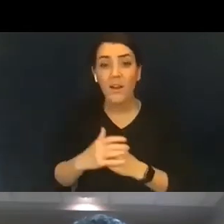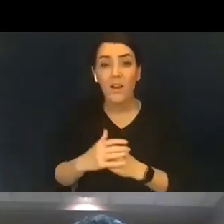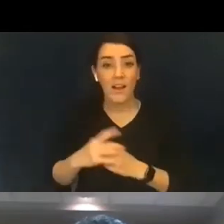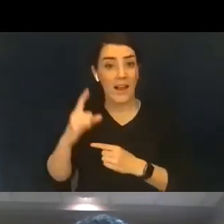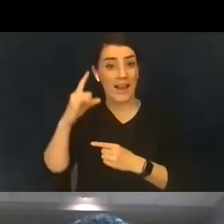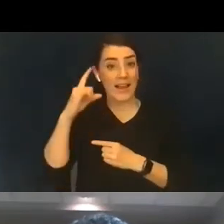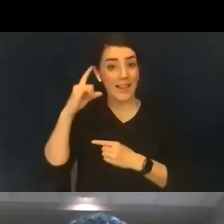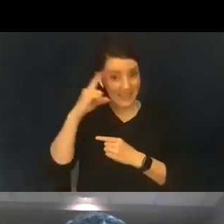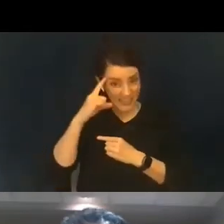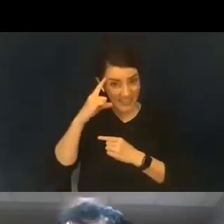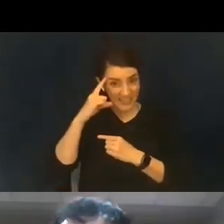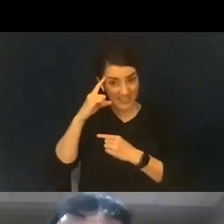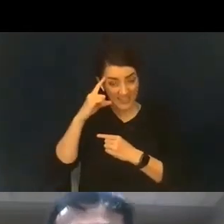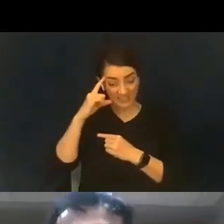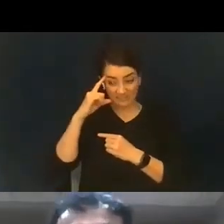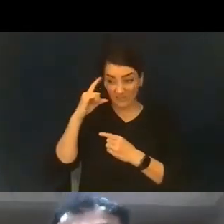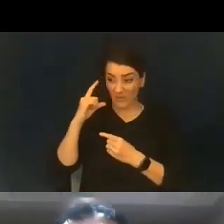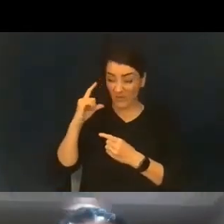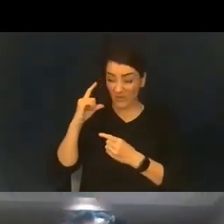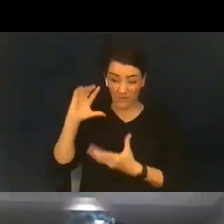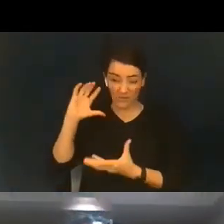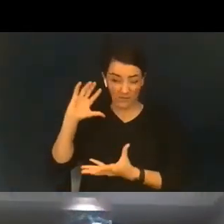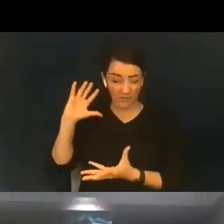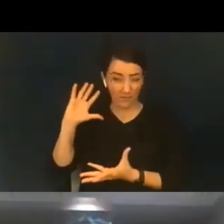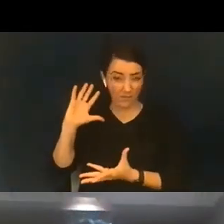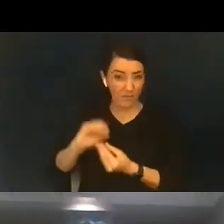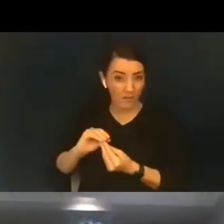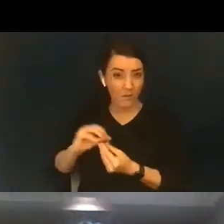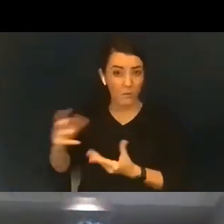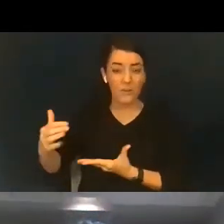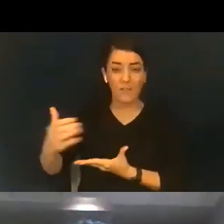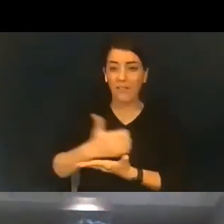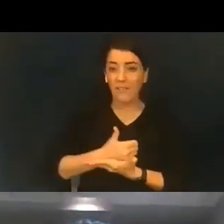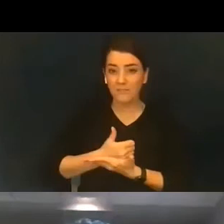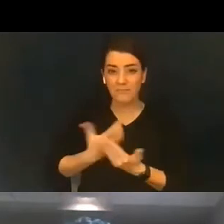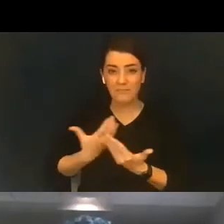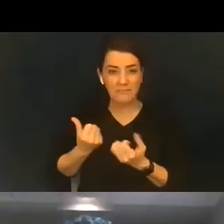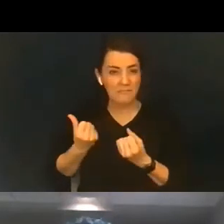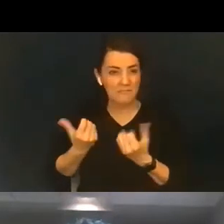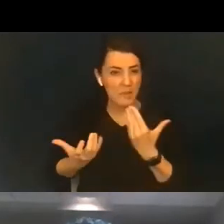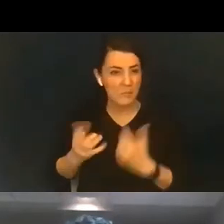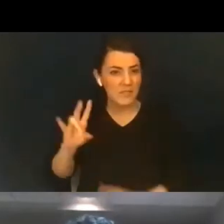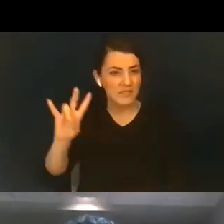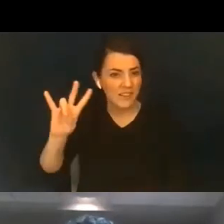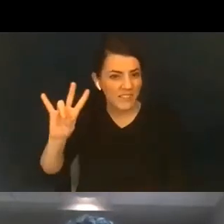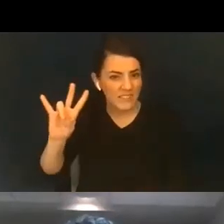7. So it took us about 5 years